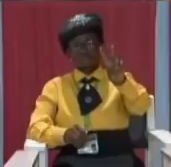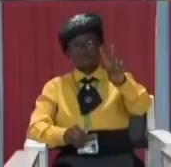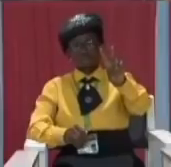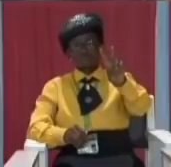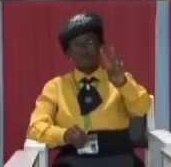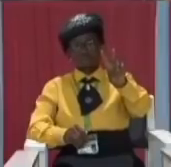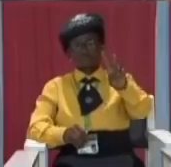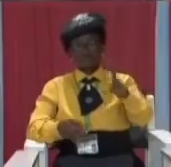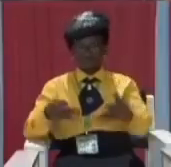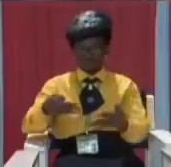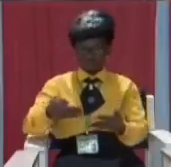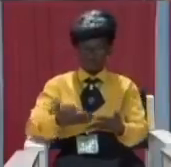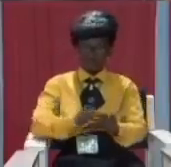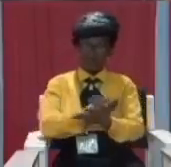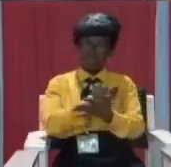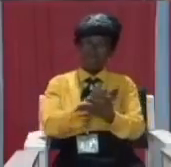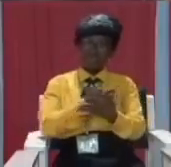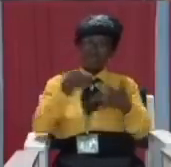fresh air